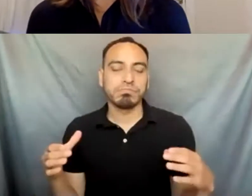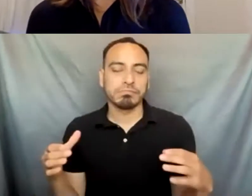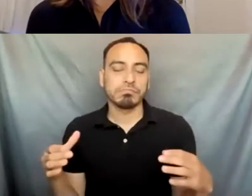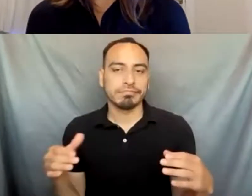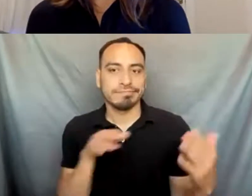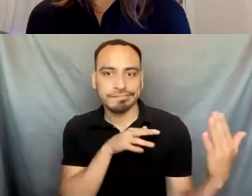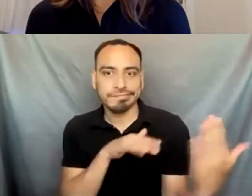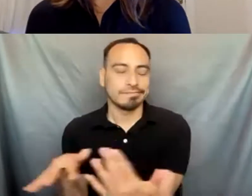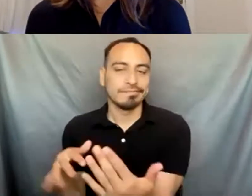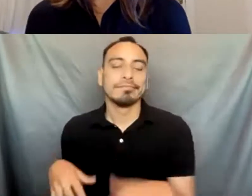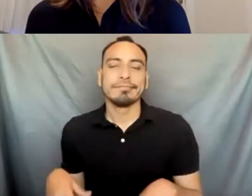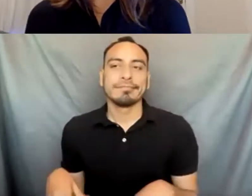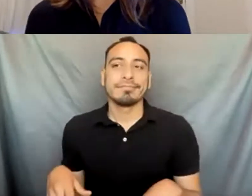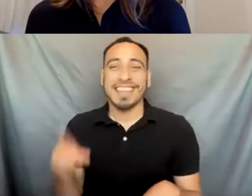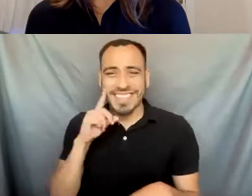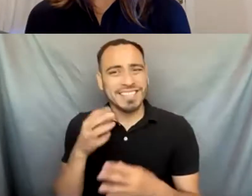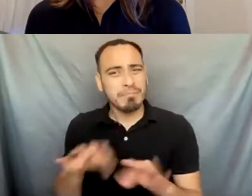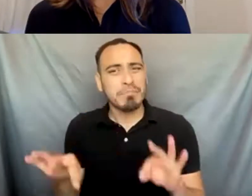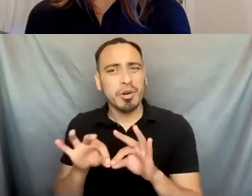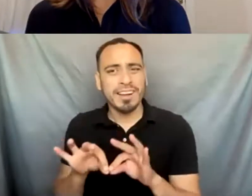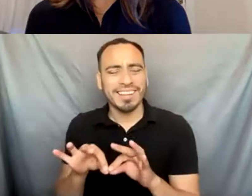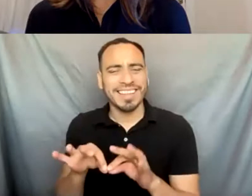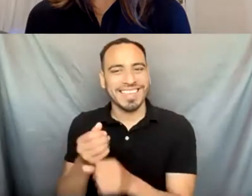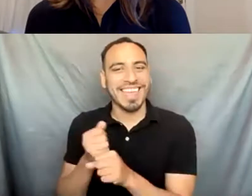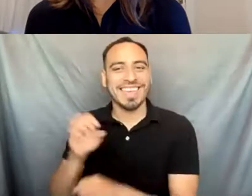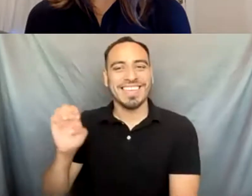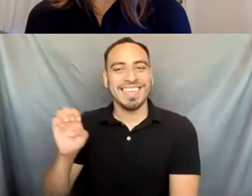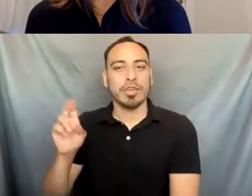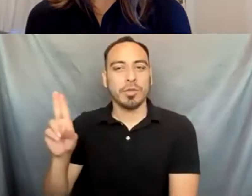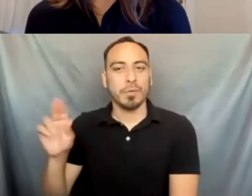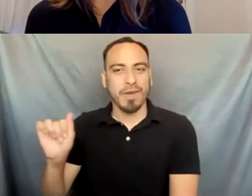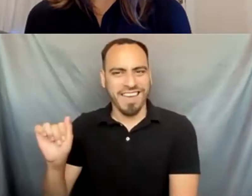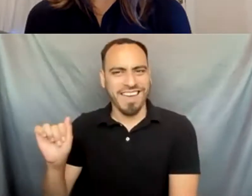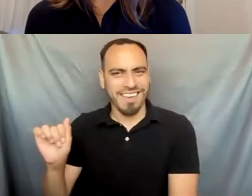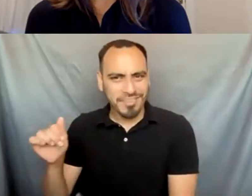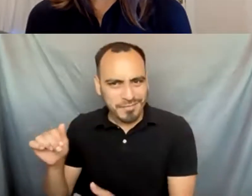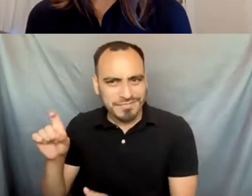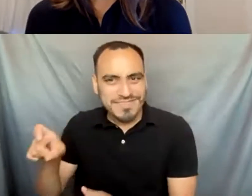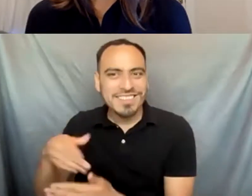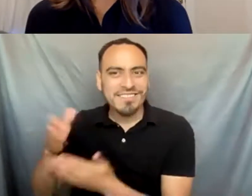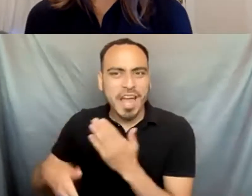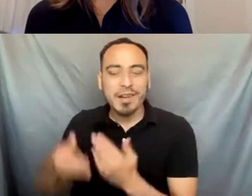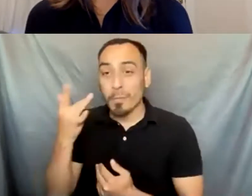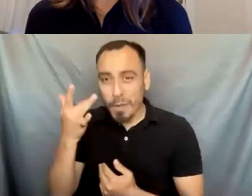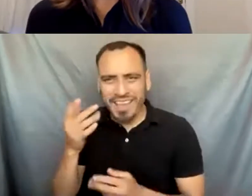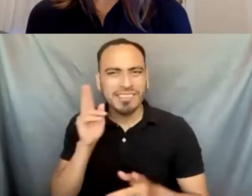the EUA done, because I think a lot of people are getting a little anxious.